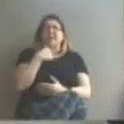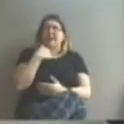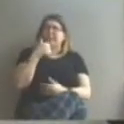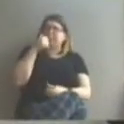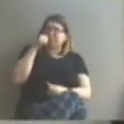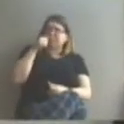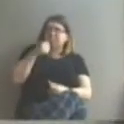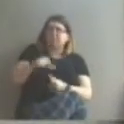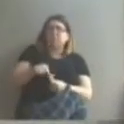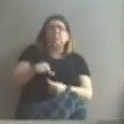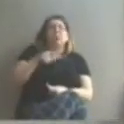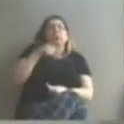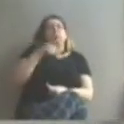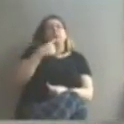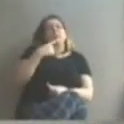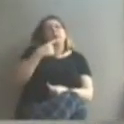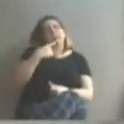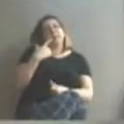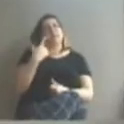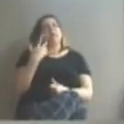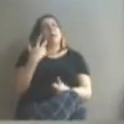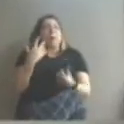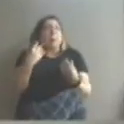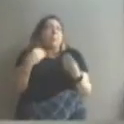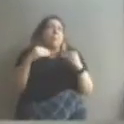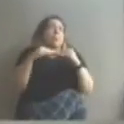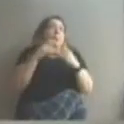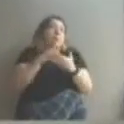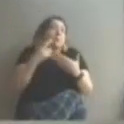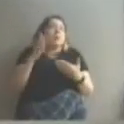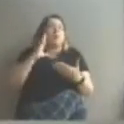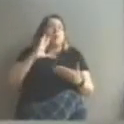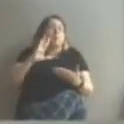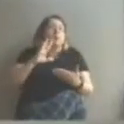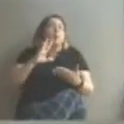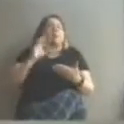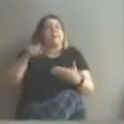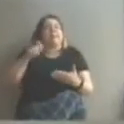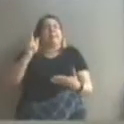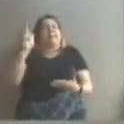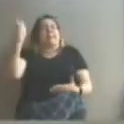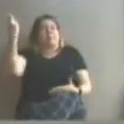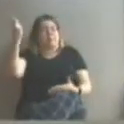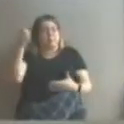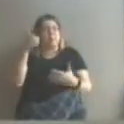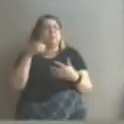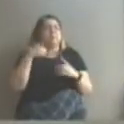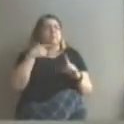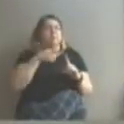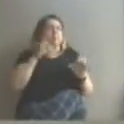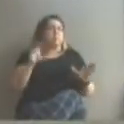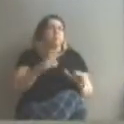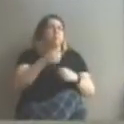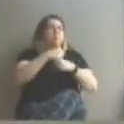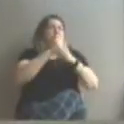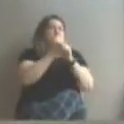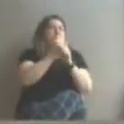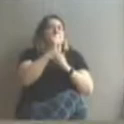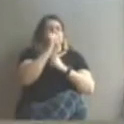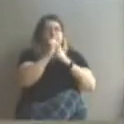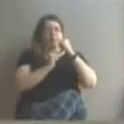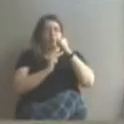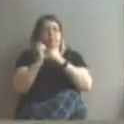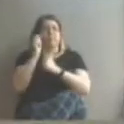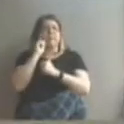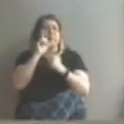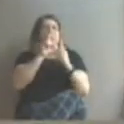that while more resources would be called for down the line, what you were doing was creating a structure